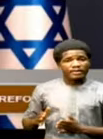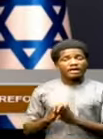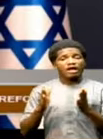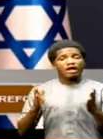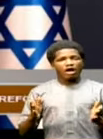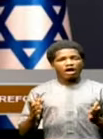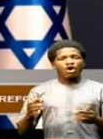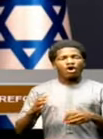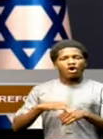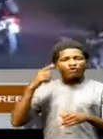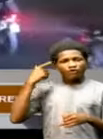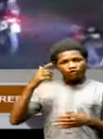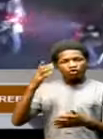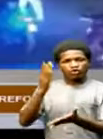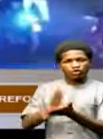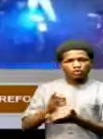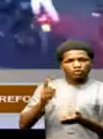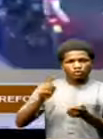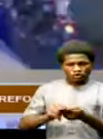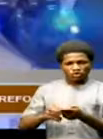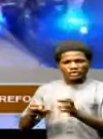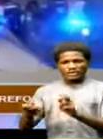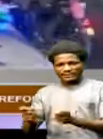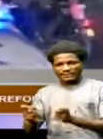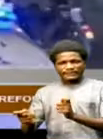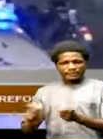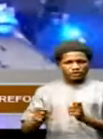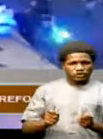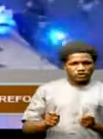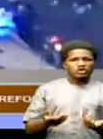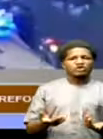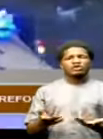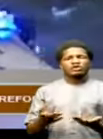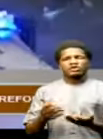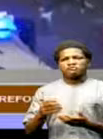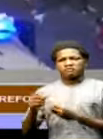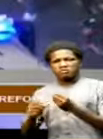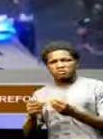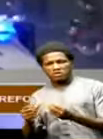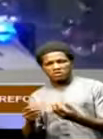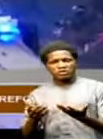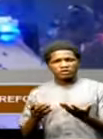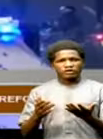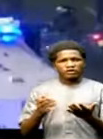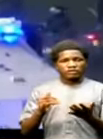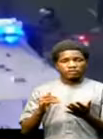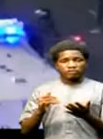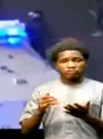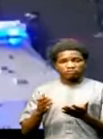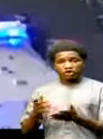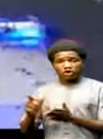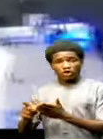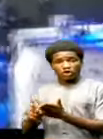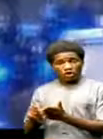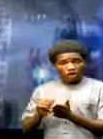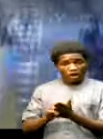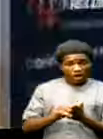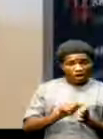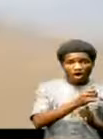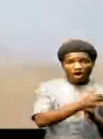halt to the divisive reforms, drawing concerns internationally, including from the United